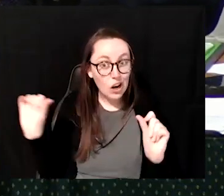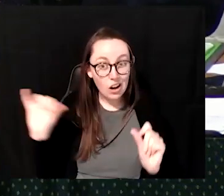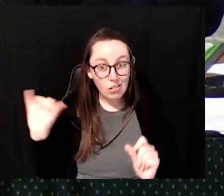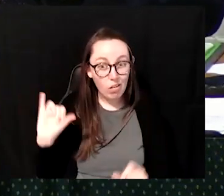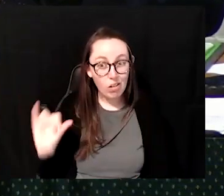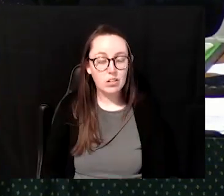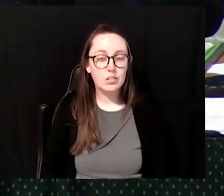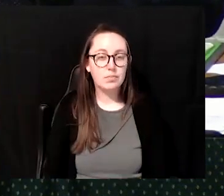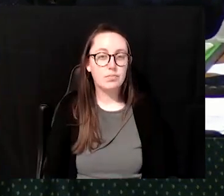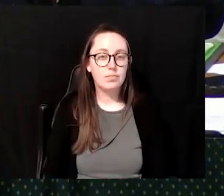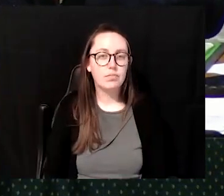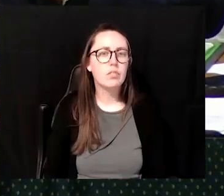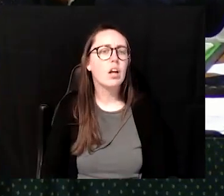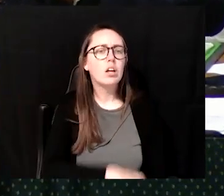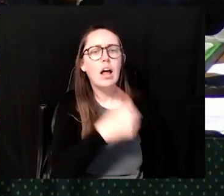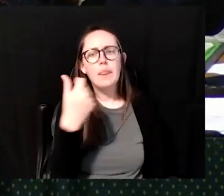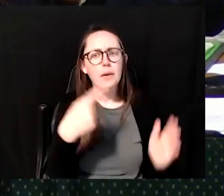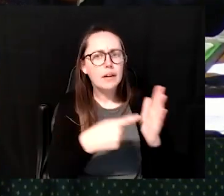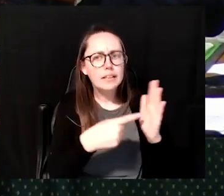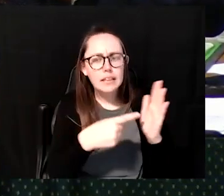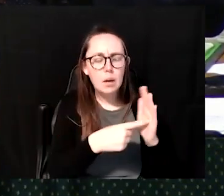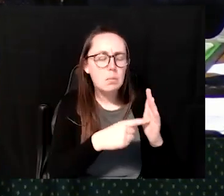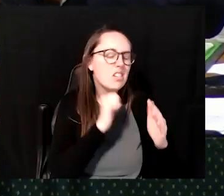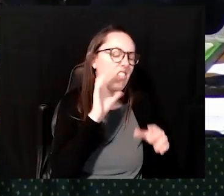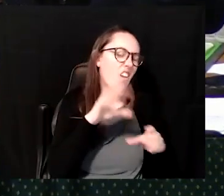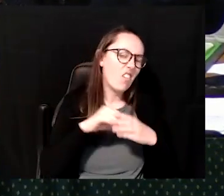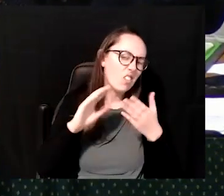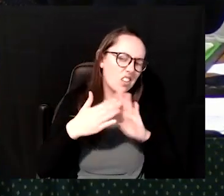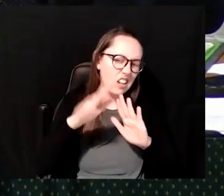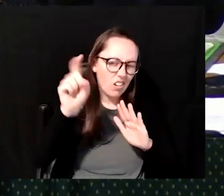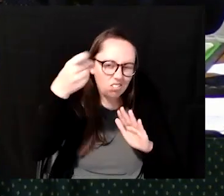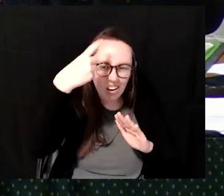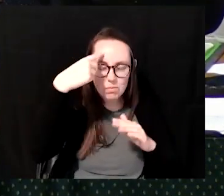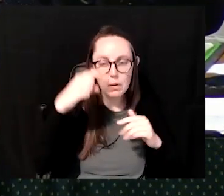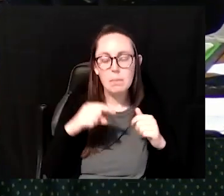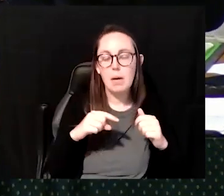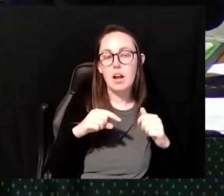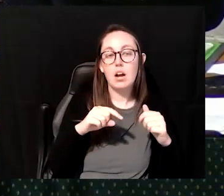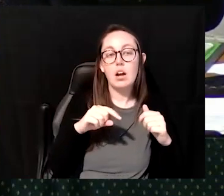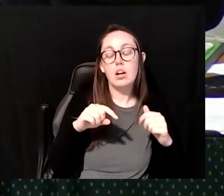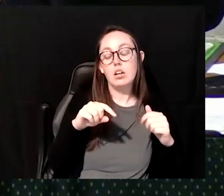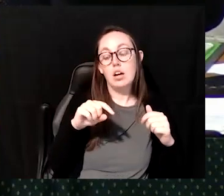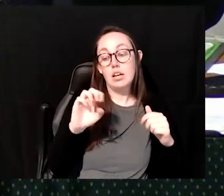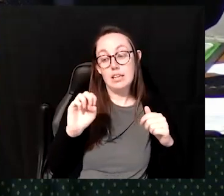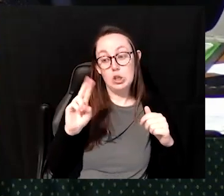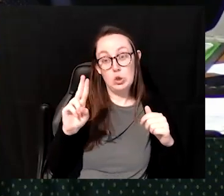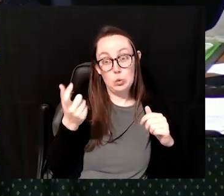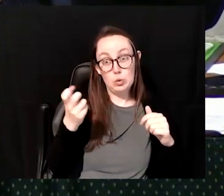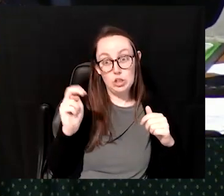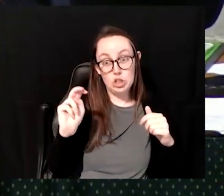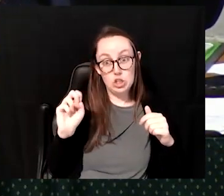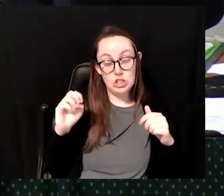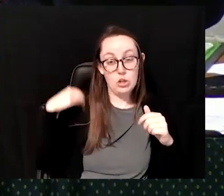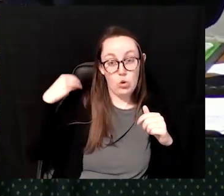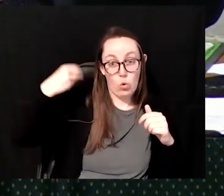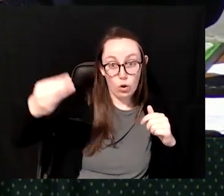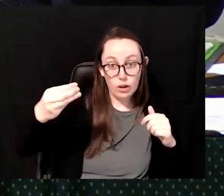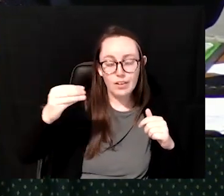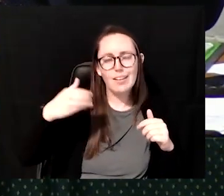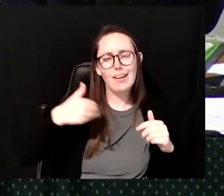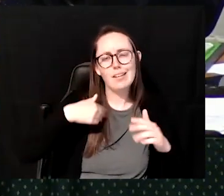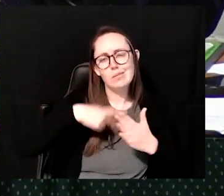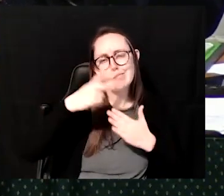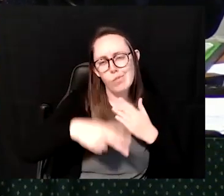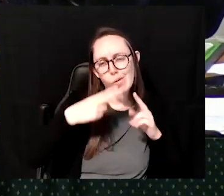program in Eugene Oregon and I believe Burlington Vermont has been doing some work with kind of Outreach